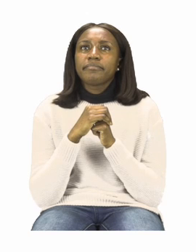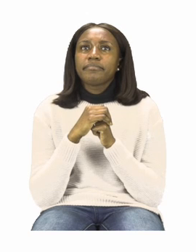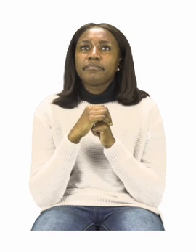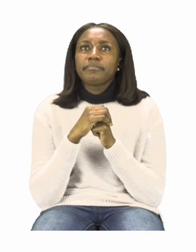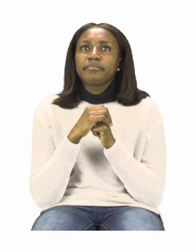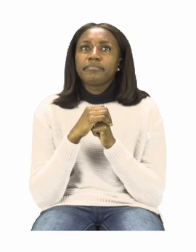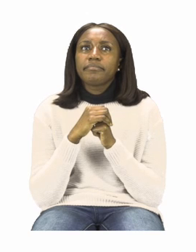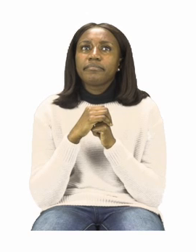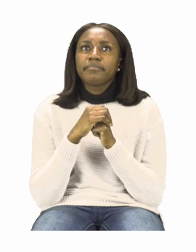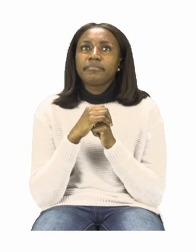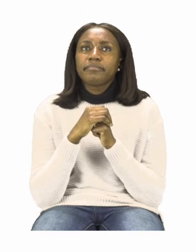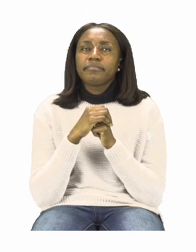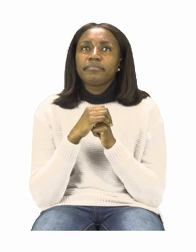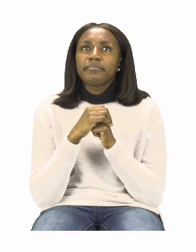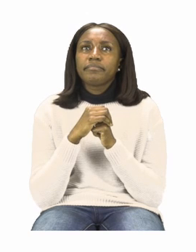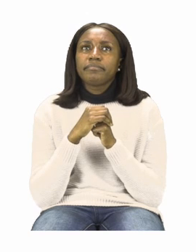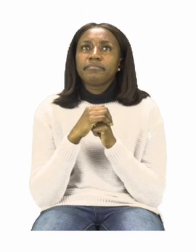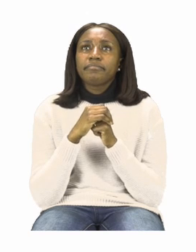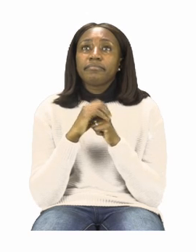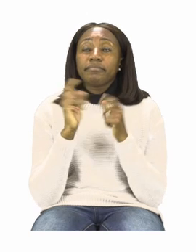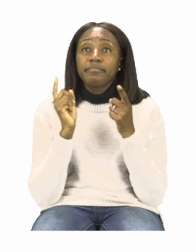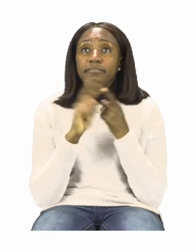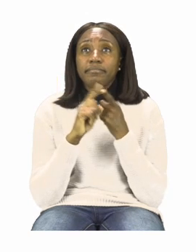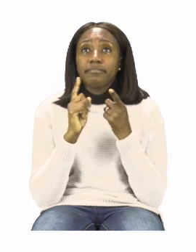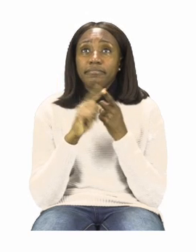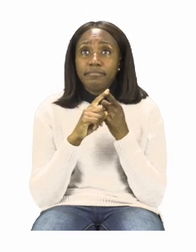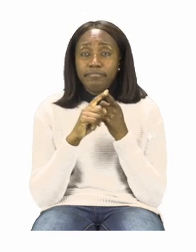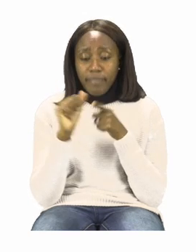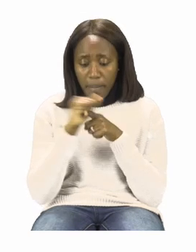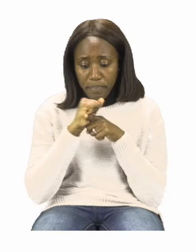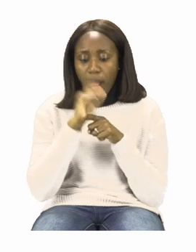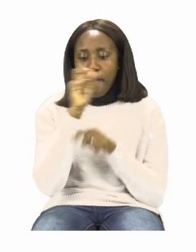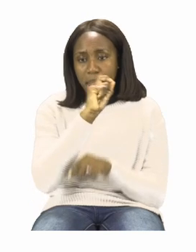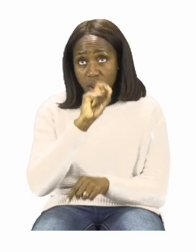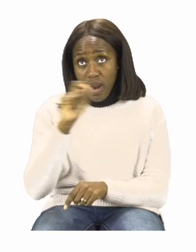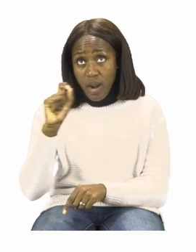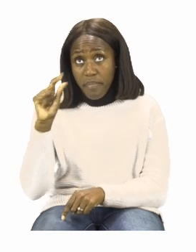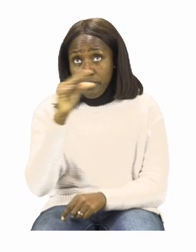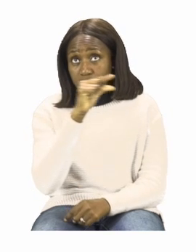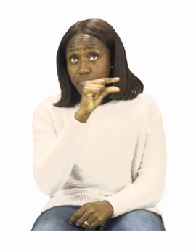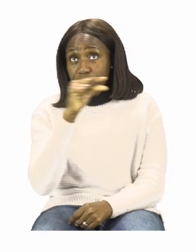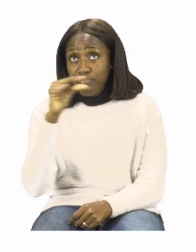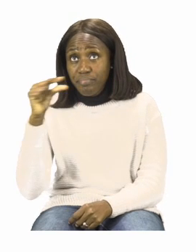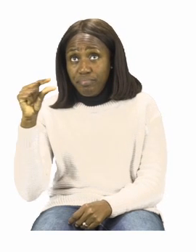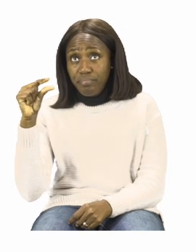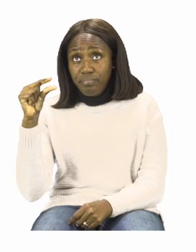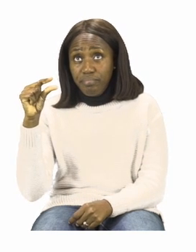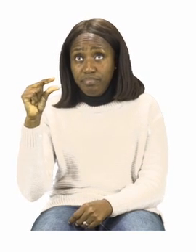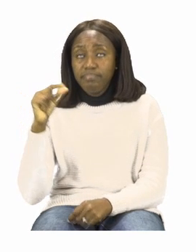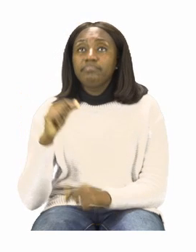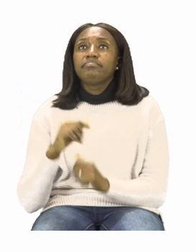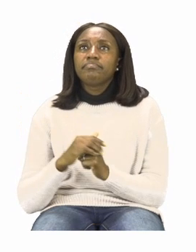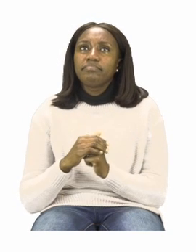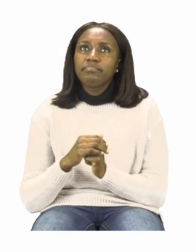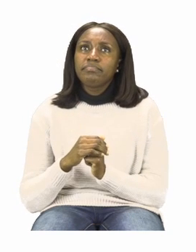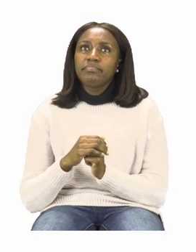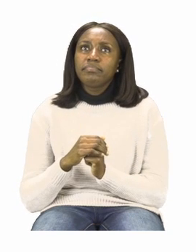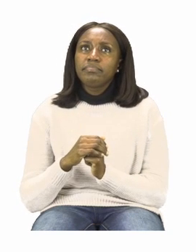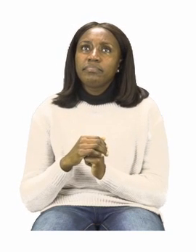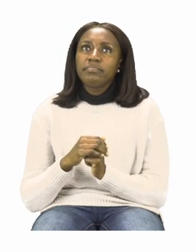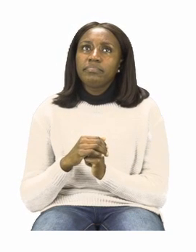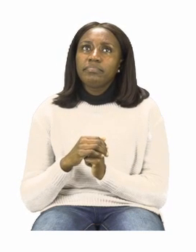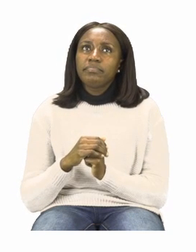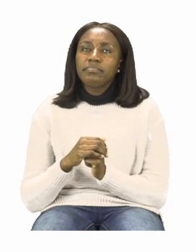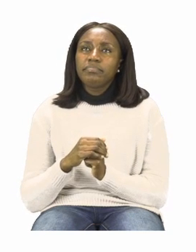I want us to go ahead and trace on the words. I